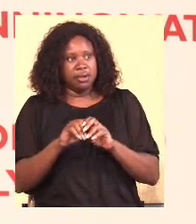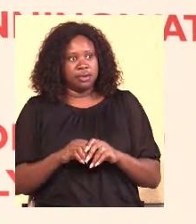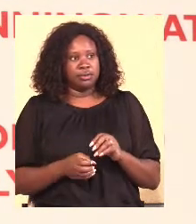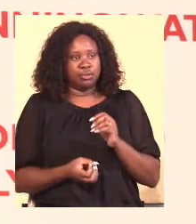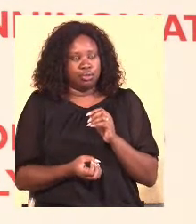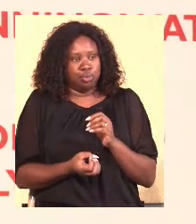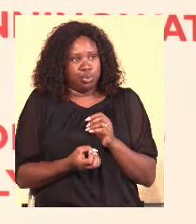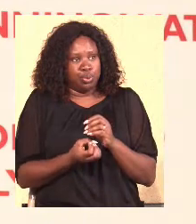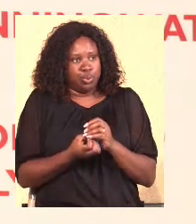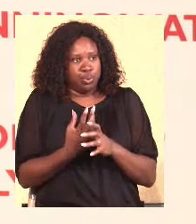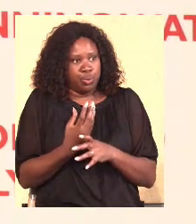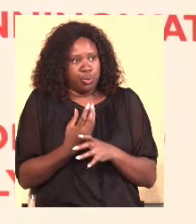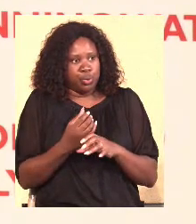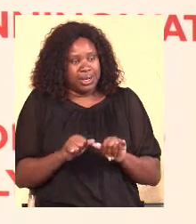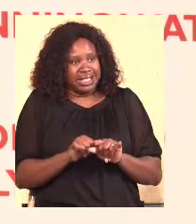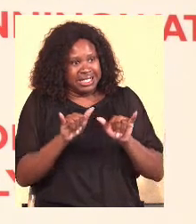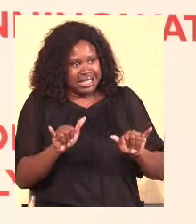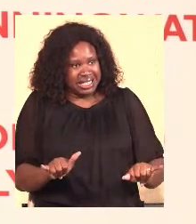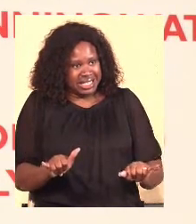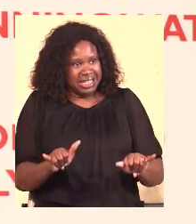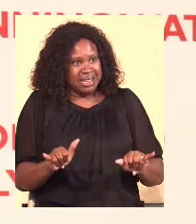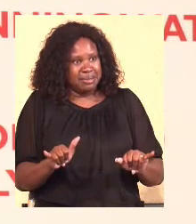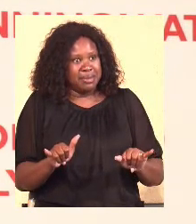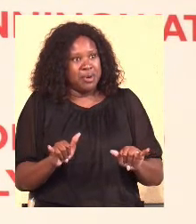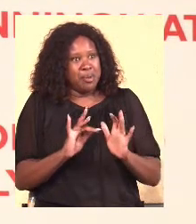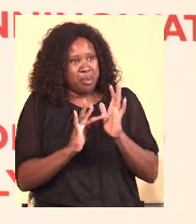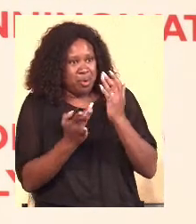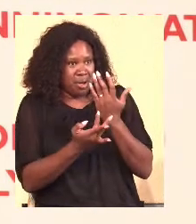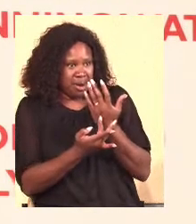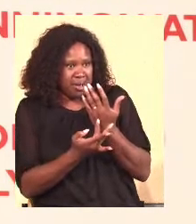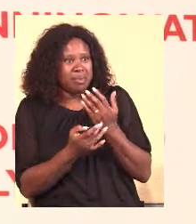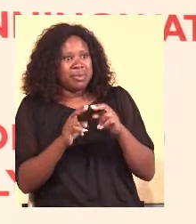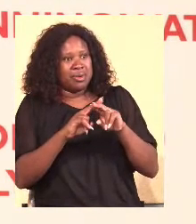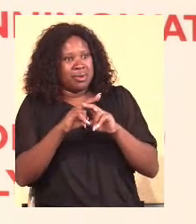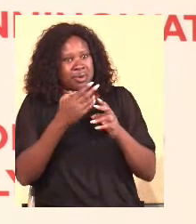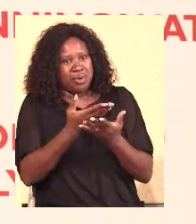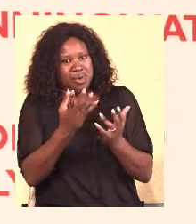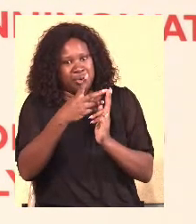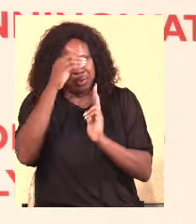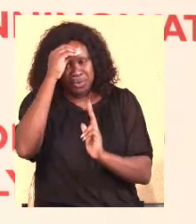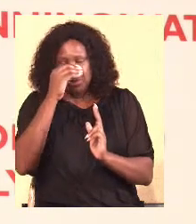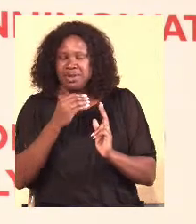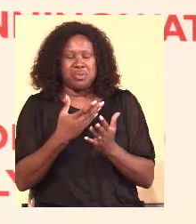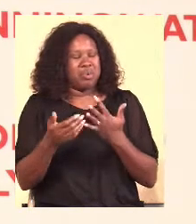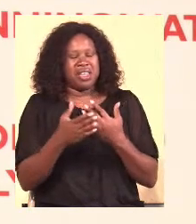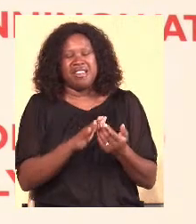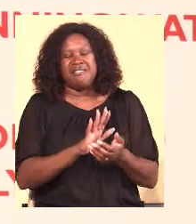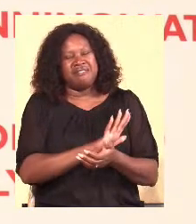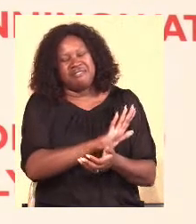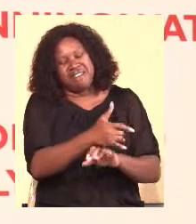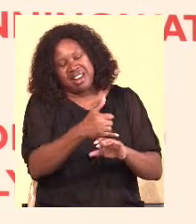formulate a system or a package that could be used by all students wherever they are. And this includes